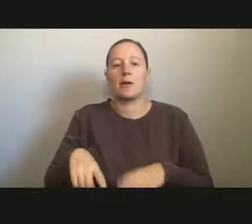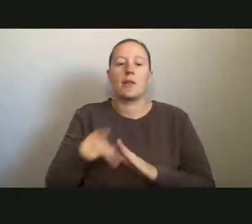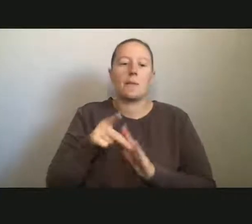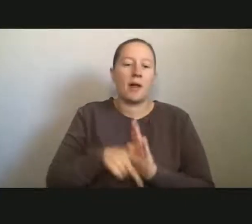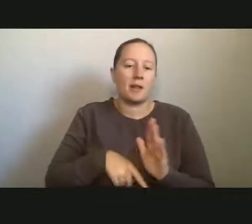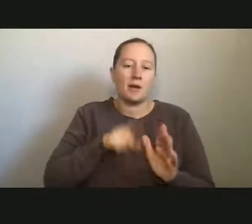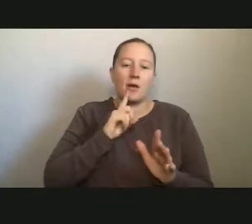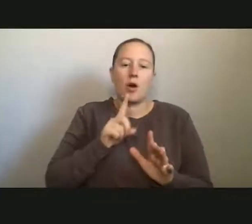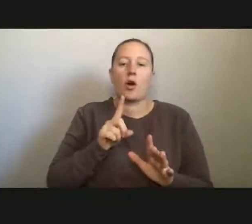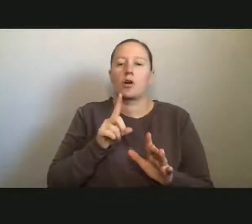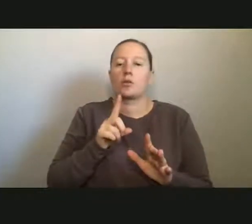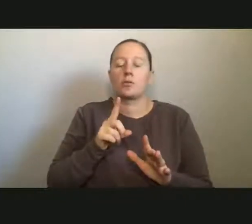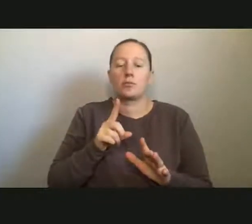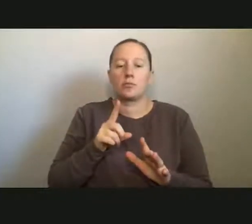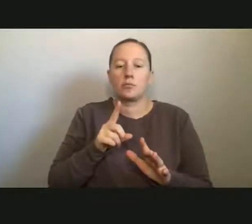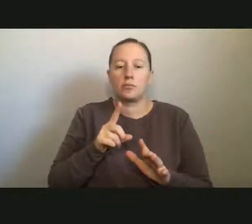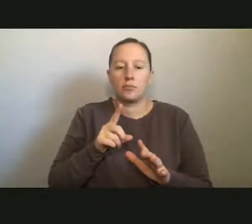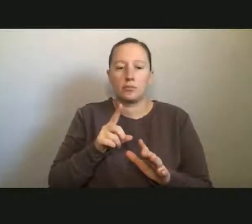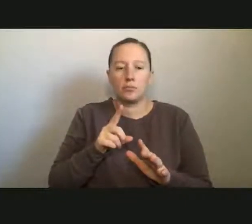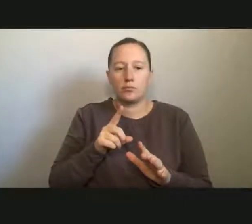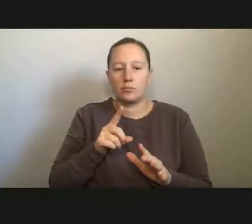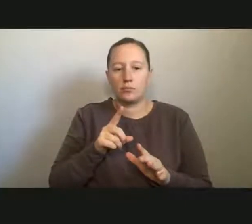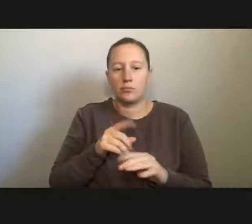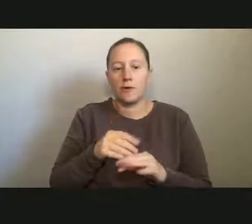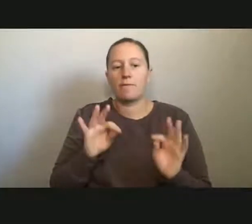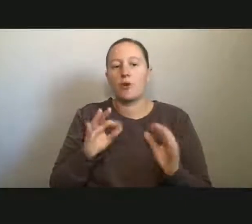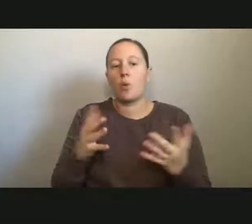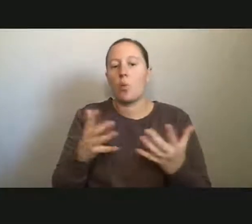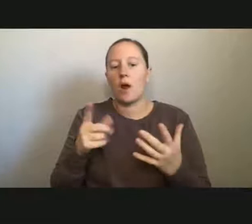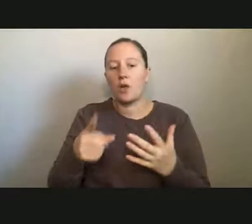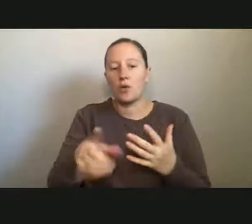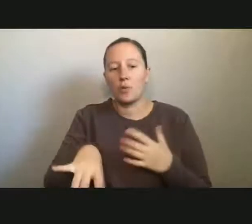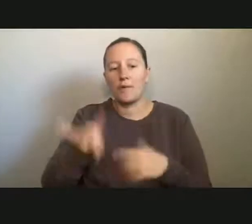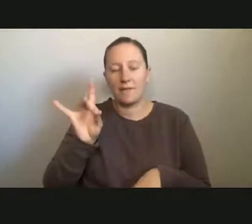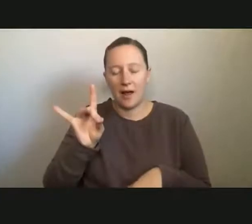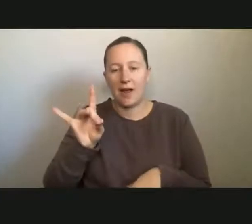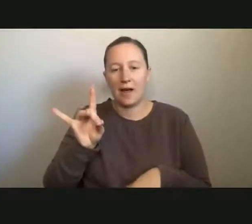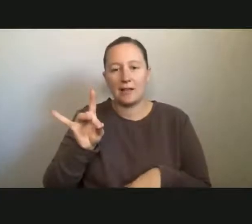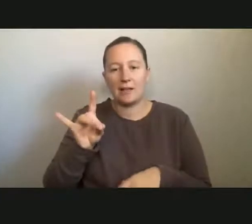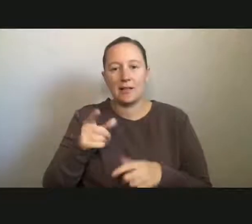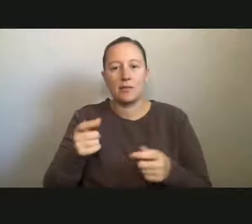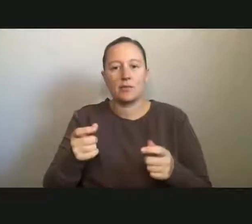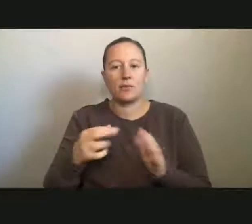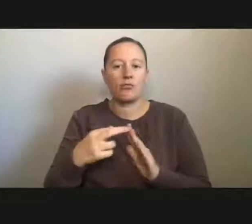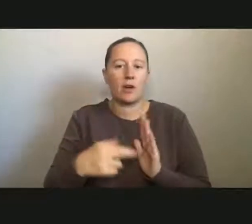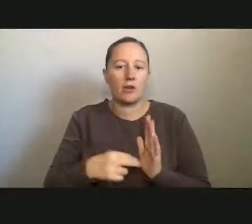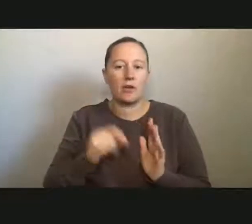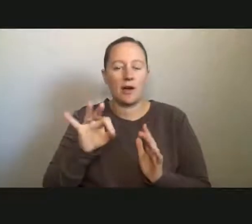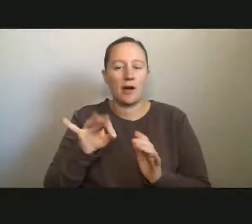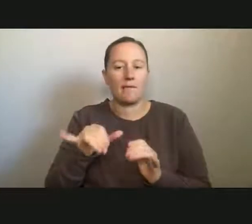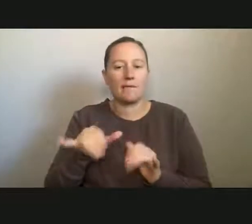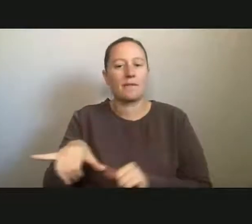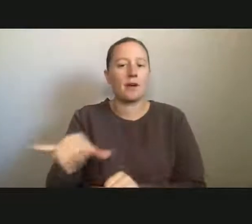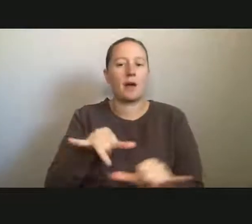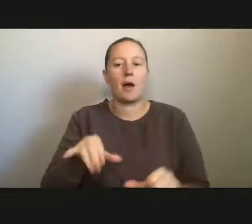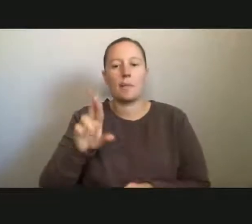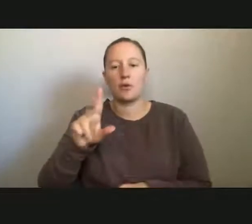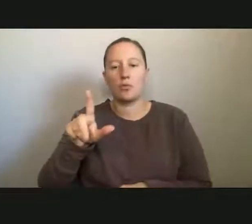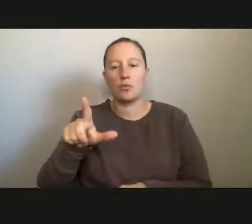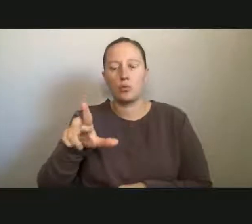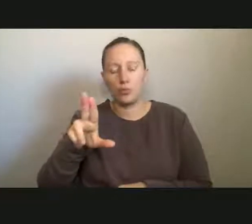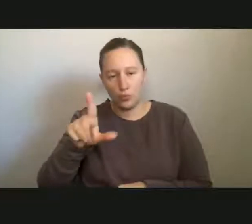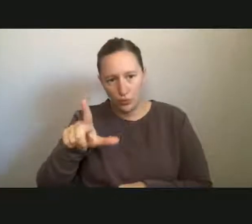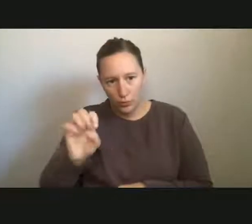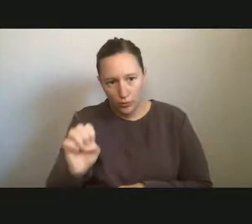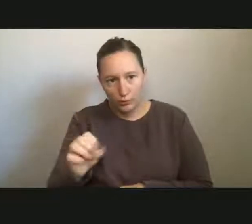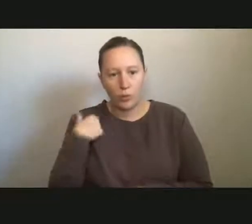or in addition to what you would find in the regulations of the Common Rule. So NIH has a quick decision tool